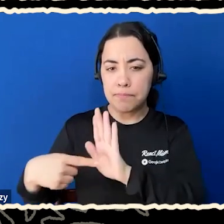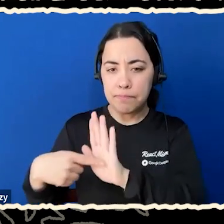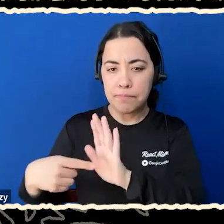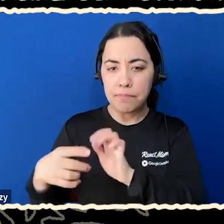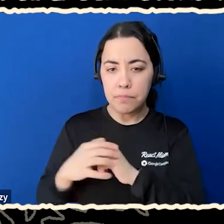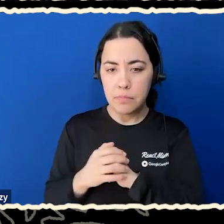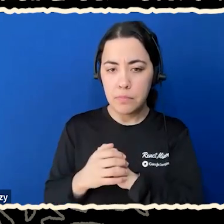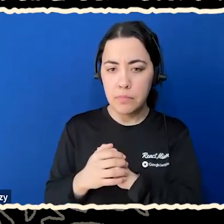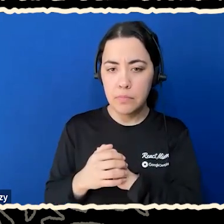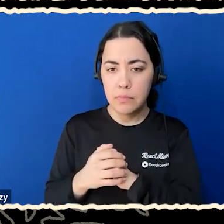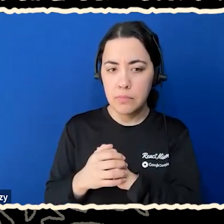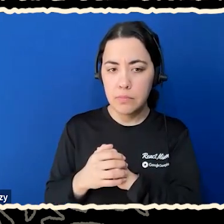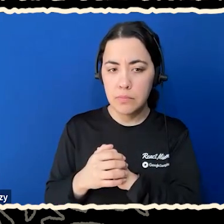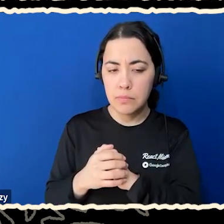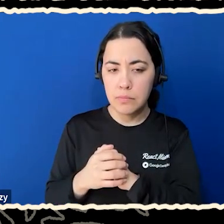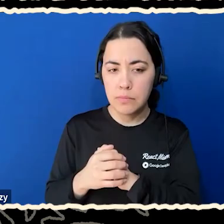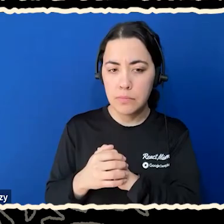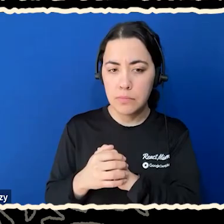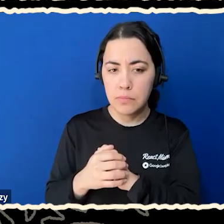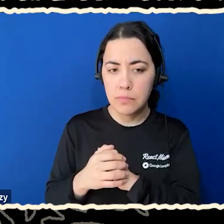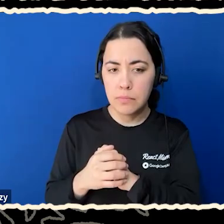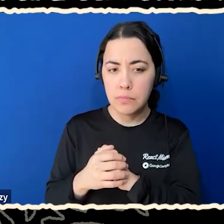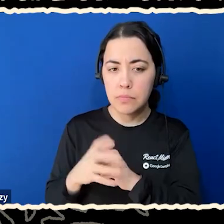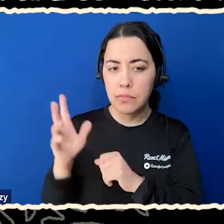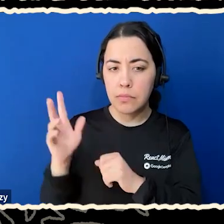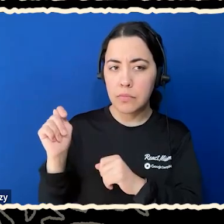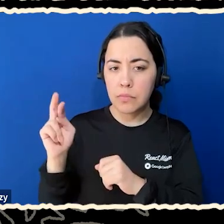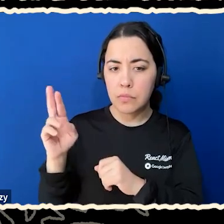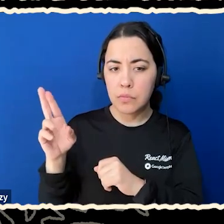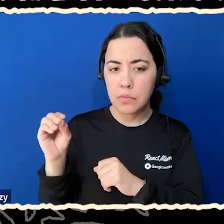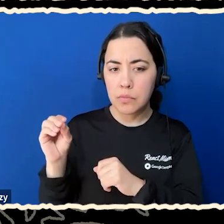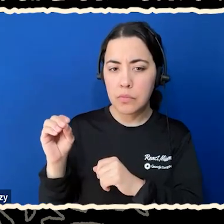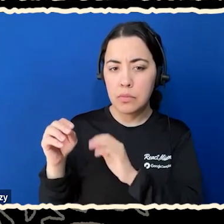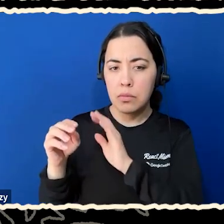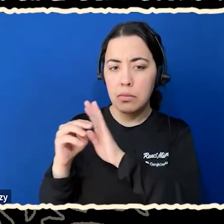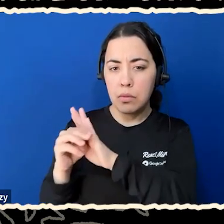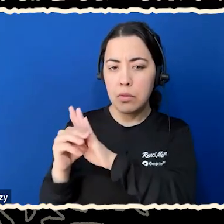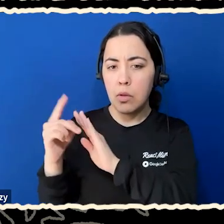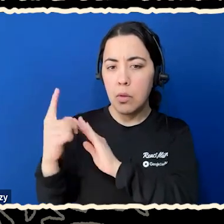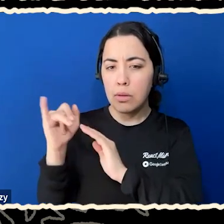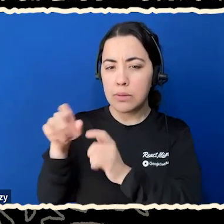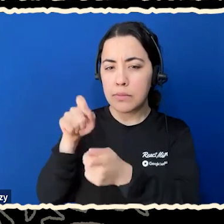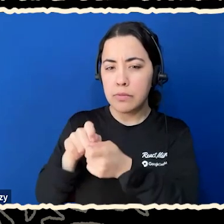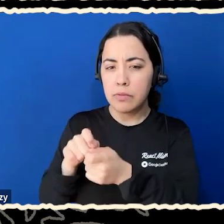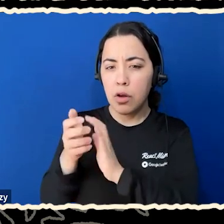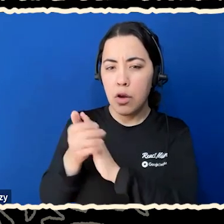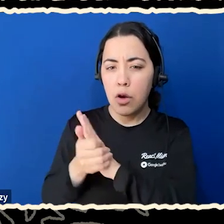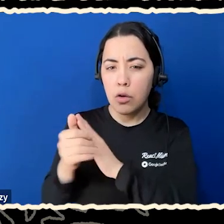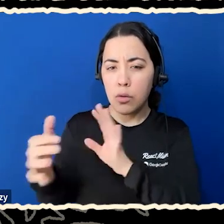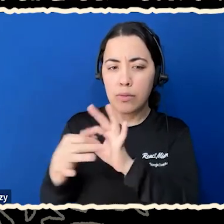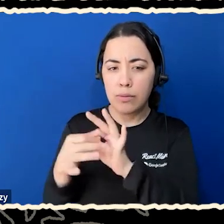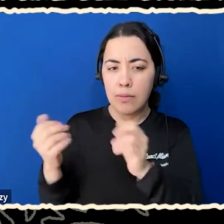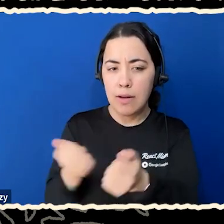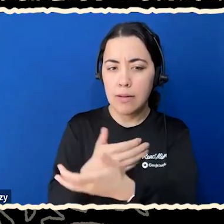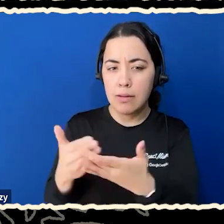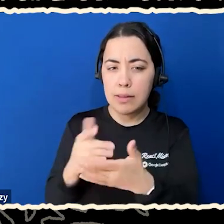that are auto-linked, and anything specific to Expo, and we will cover that in a